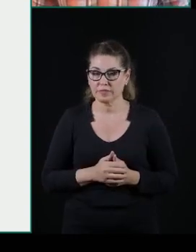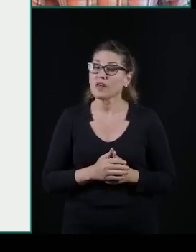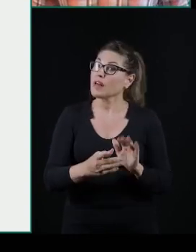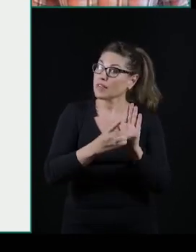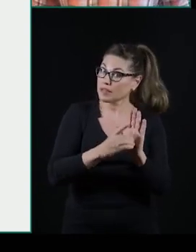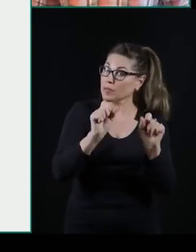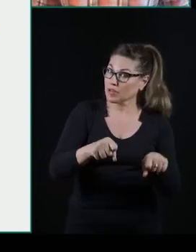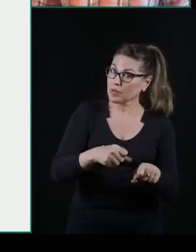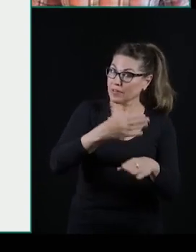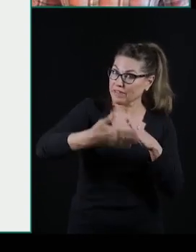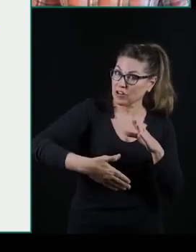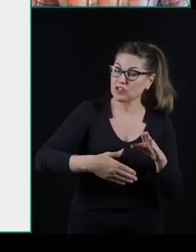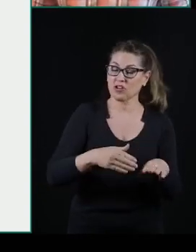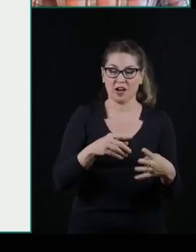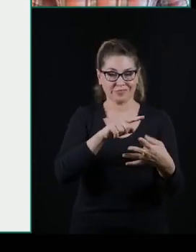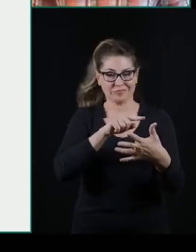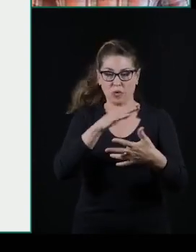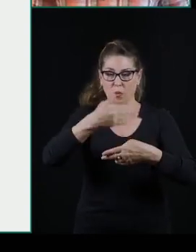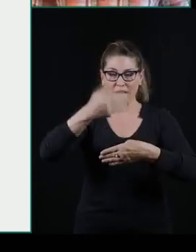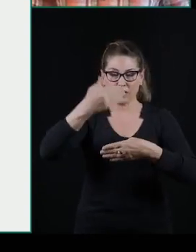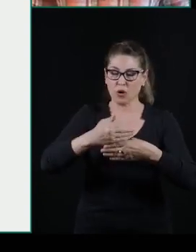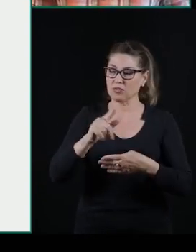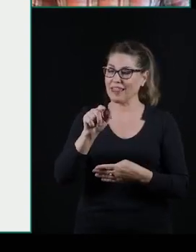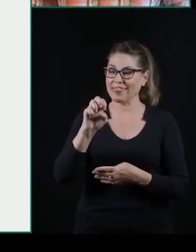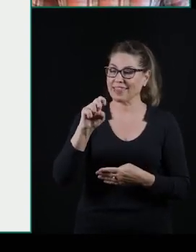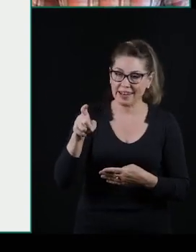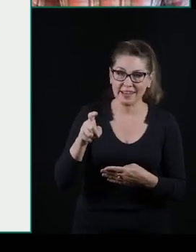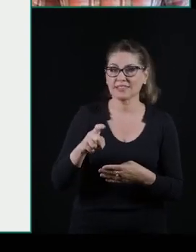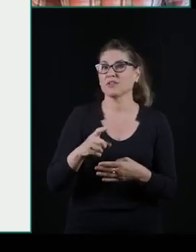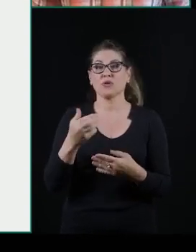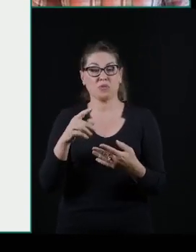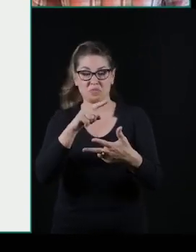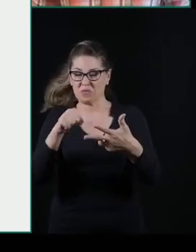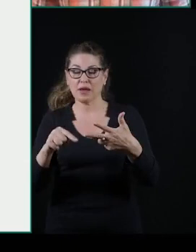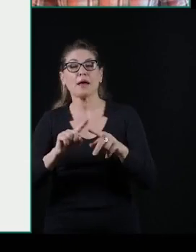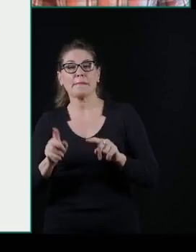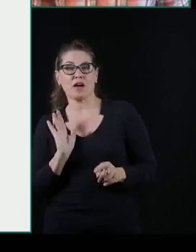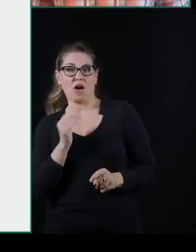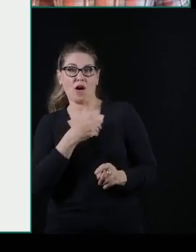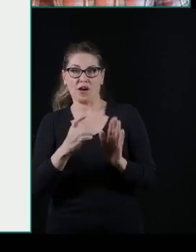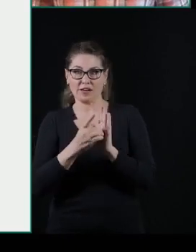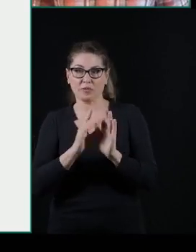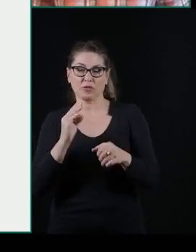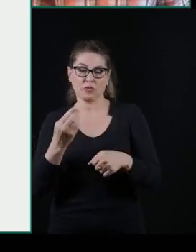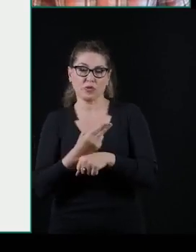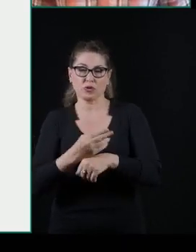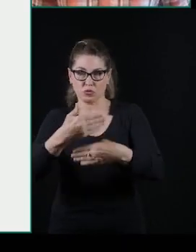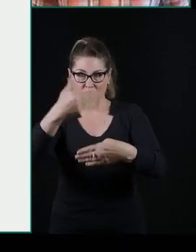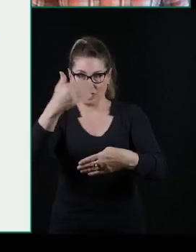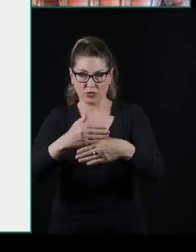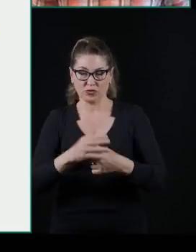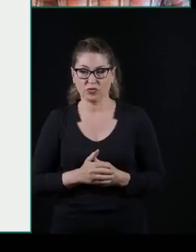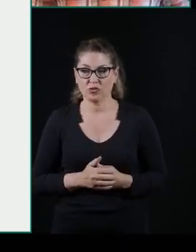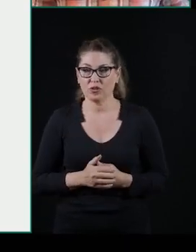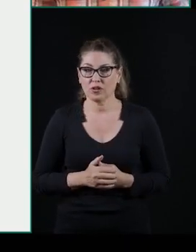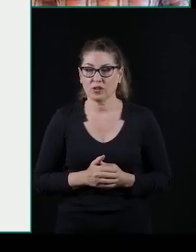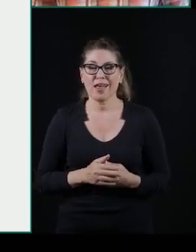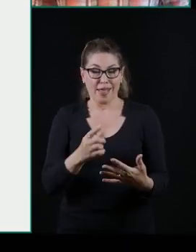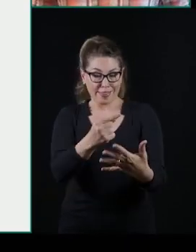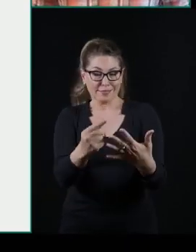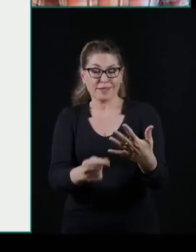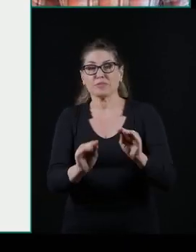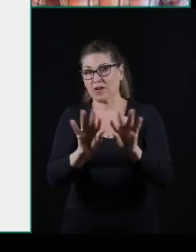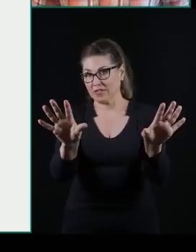completed on a Mac, Linux, or Windows platform. But in our demo, we'll be using a Windows environment. While the steps are